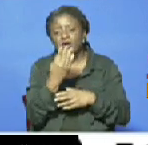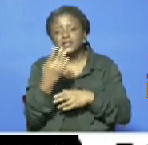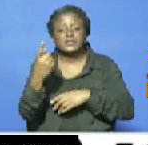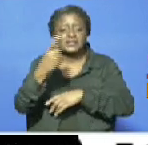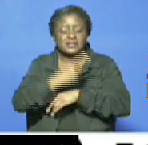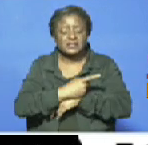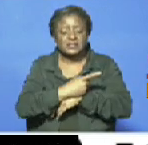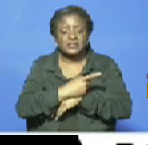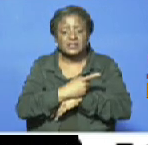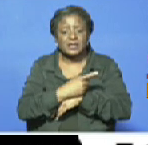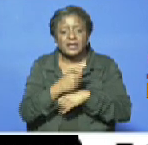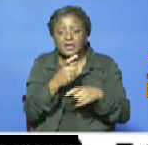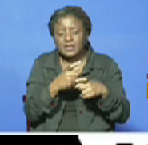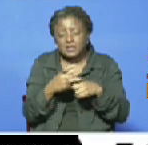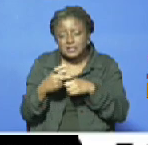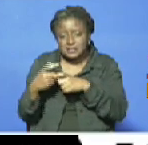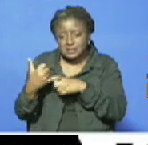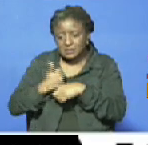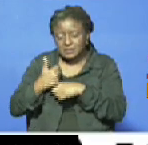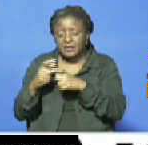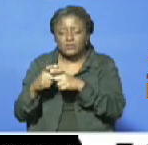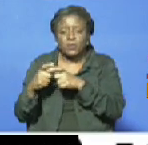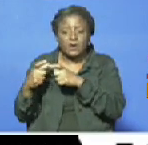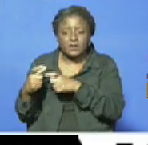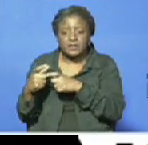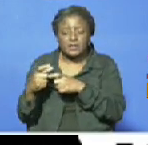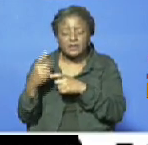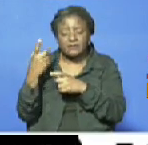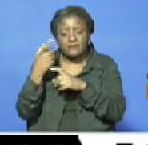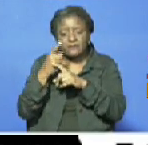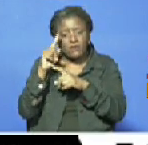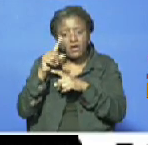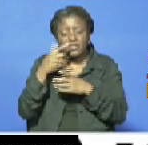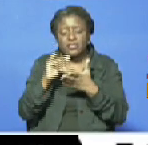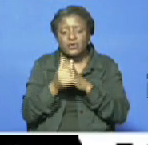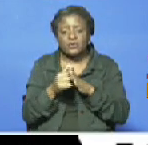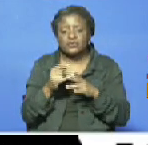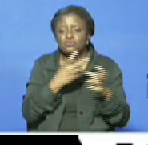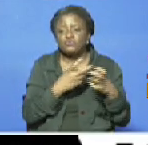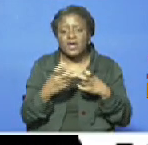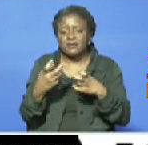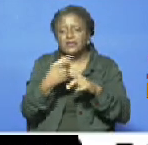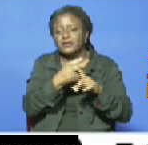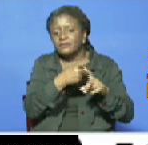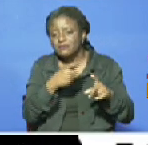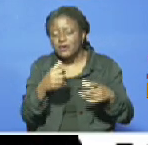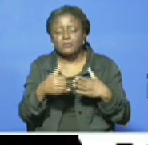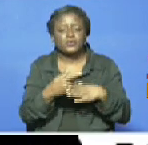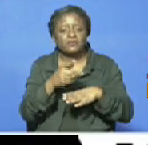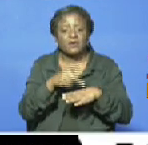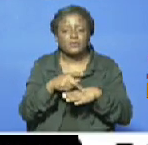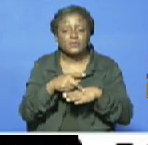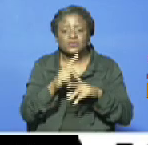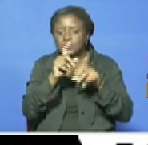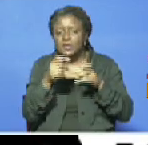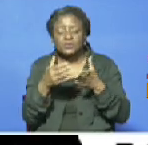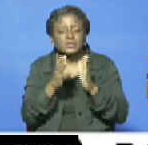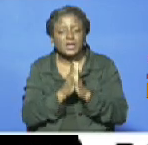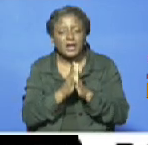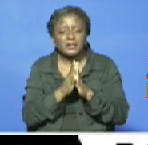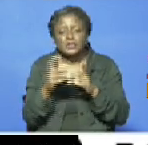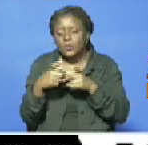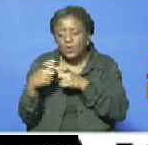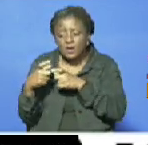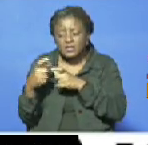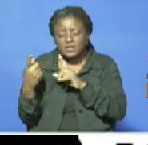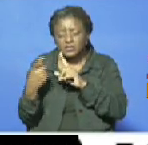Providence. The question has been asked by members of the press repeatedly about the quarantine in the Family Islands.